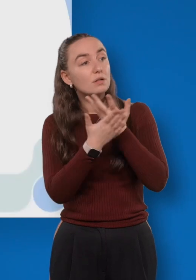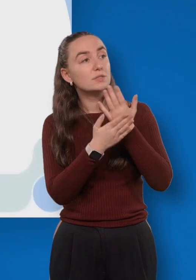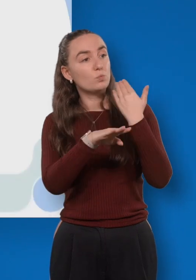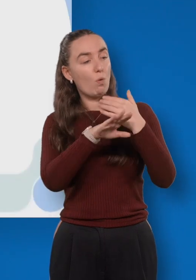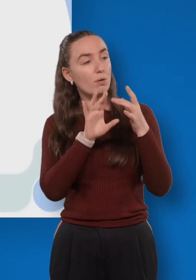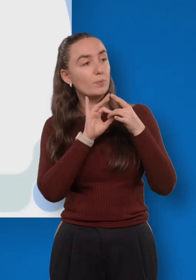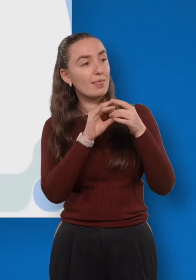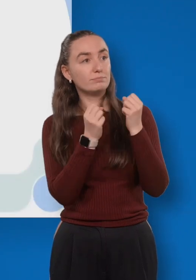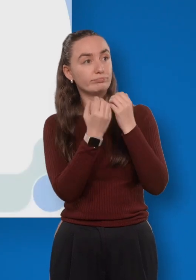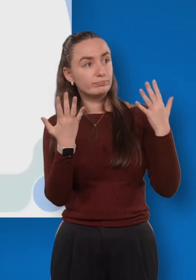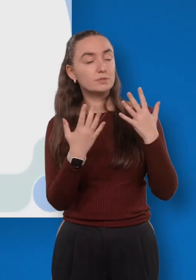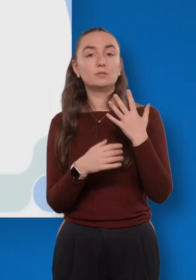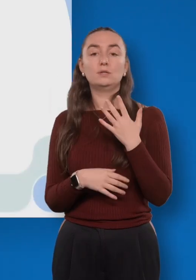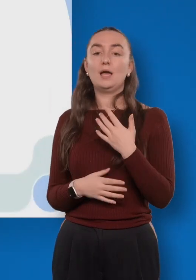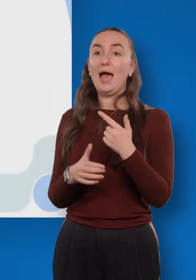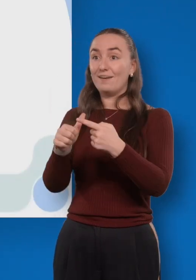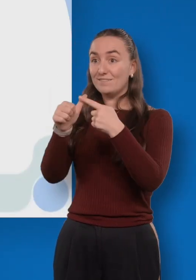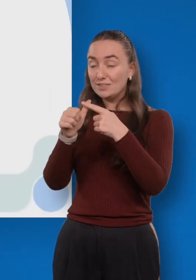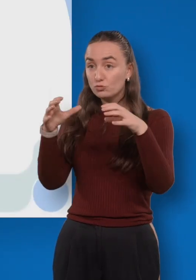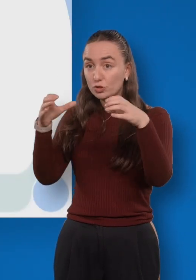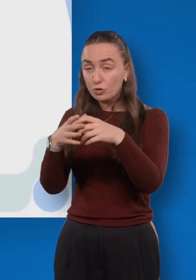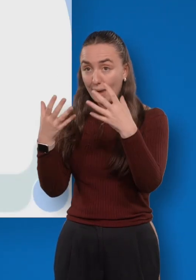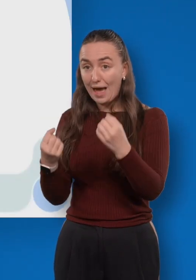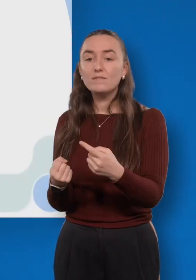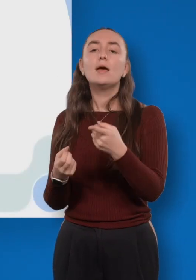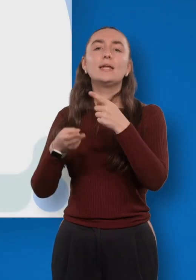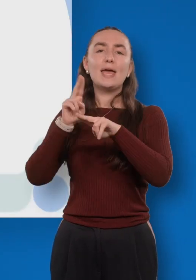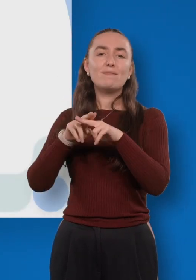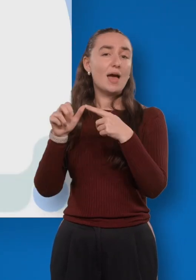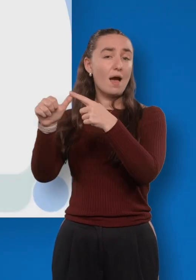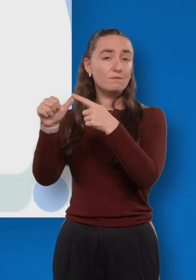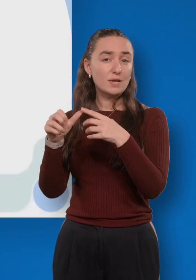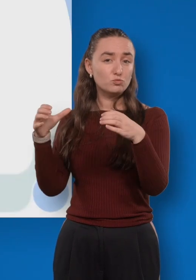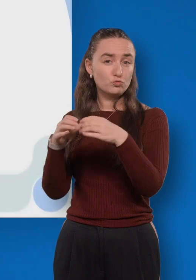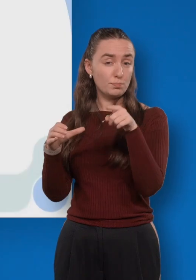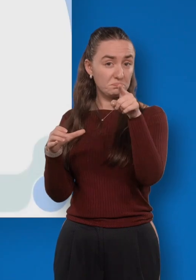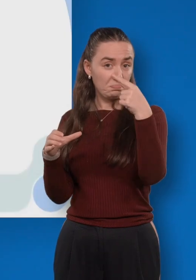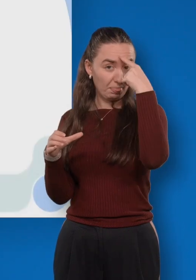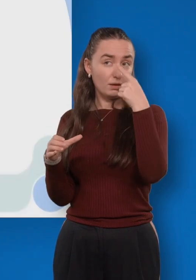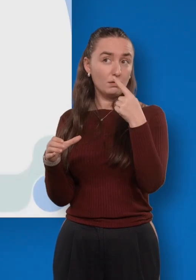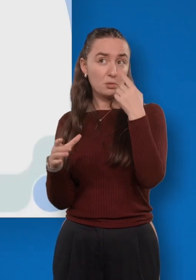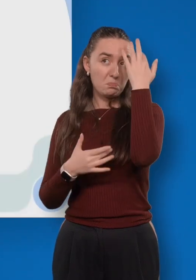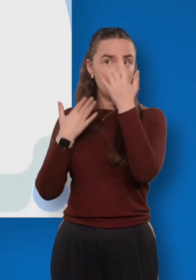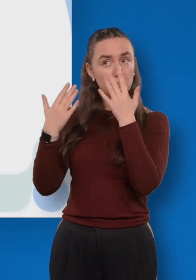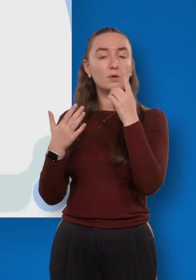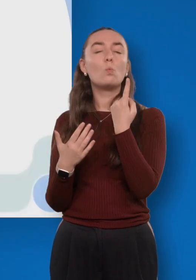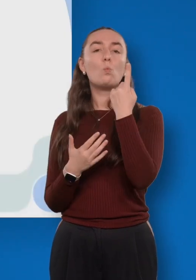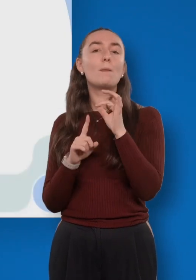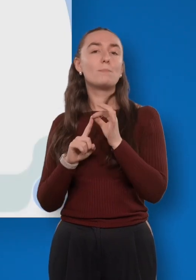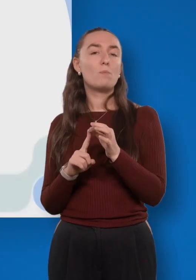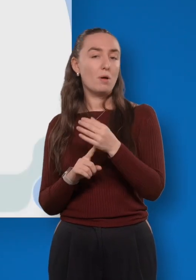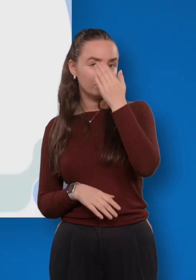group. But for you, if you're thinking about an advisory group, I think one point to remind people of is that if